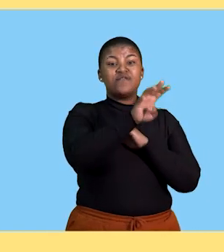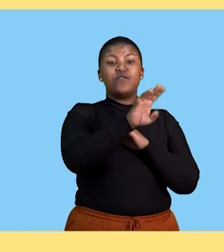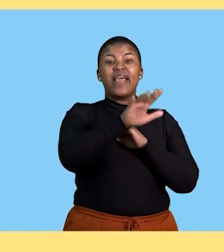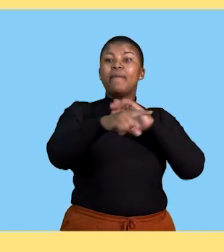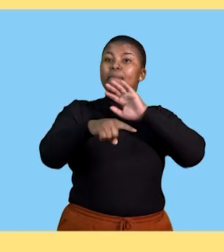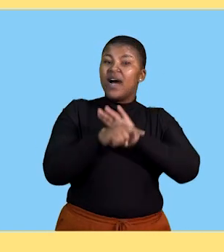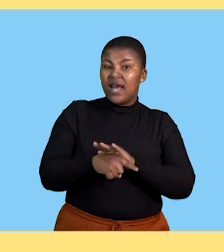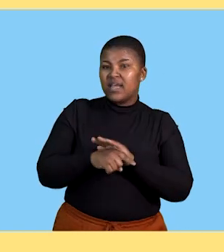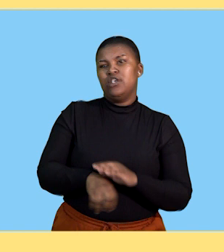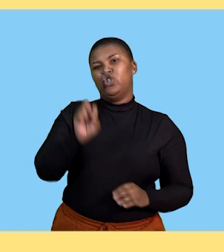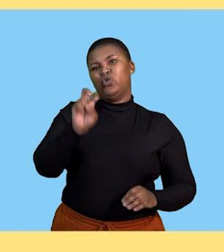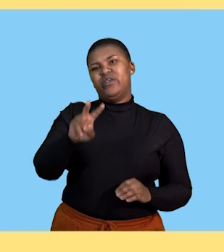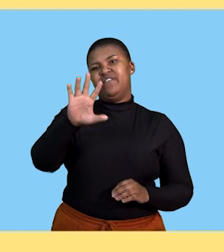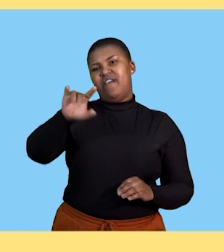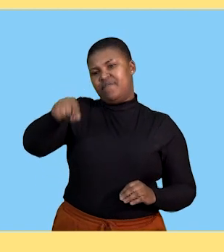73,648 minus